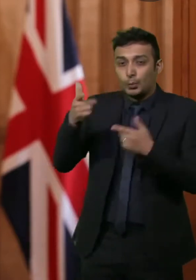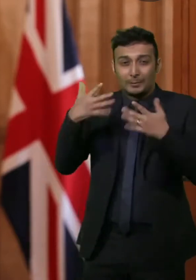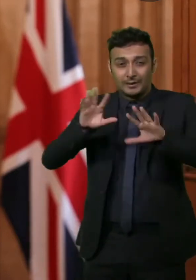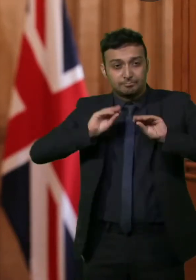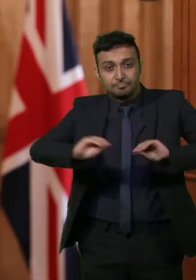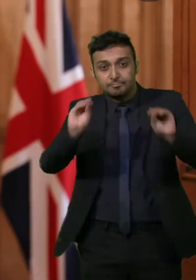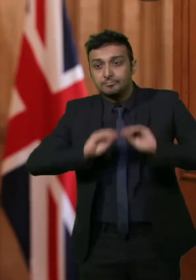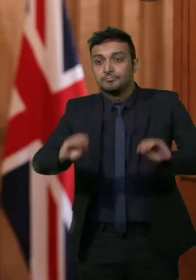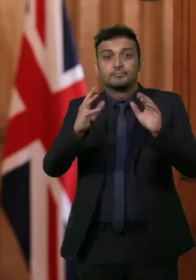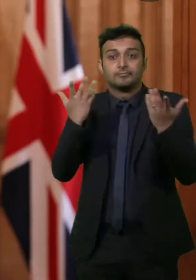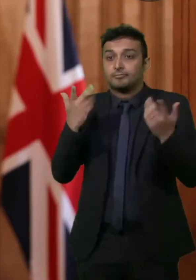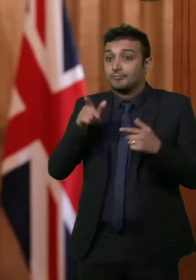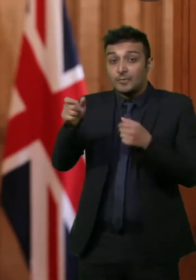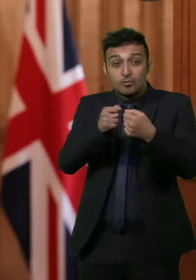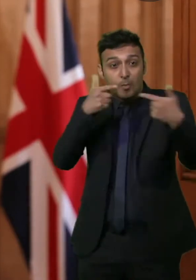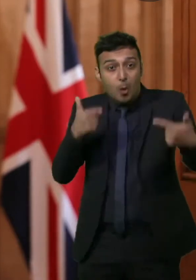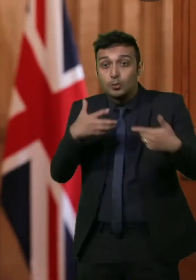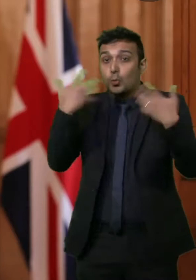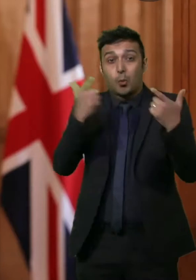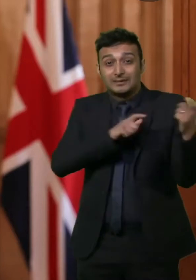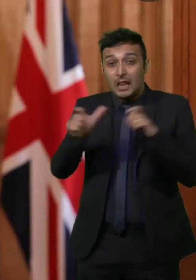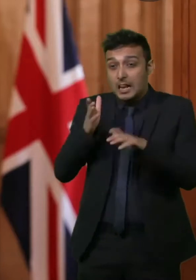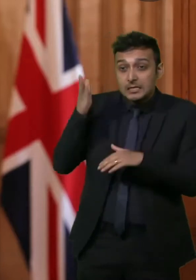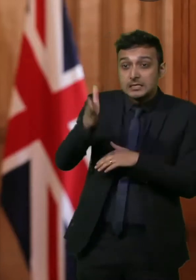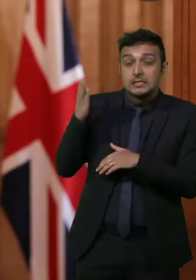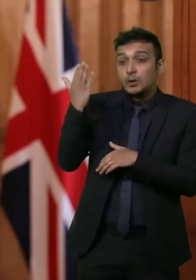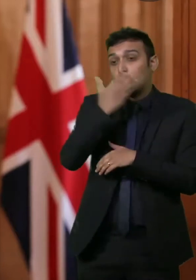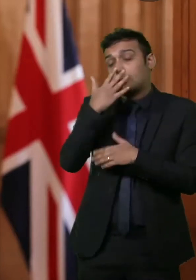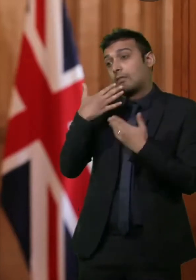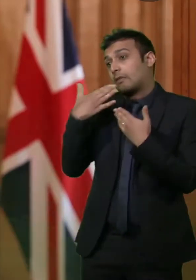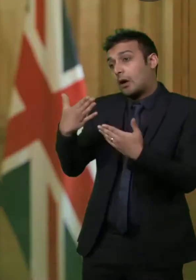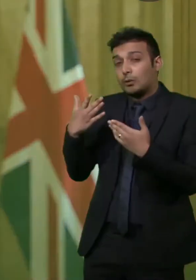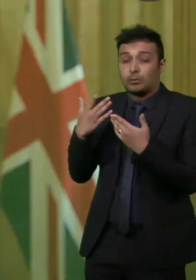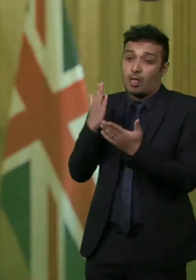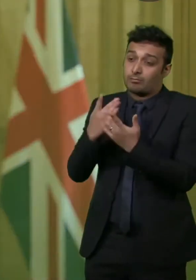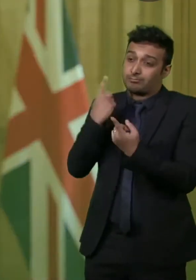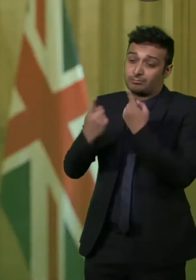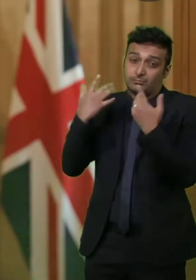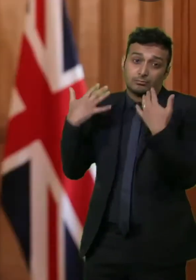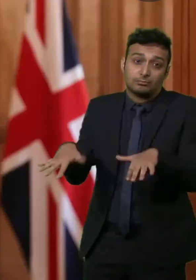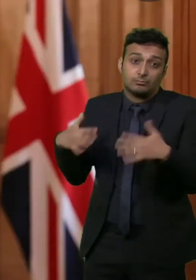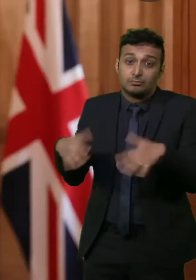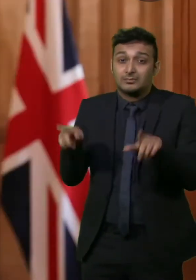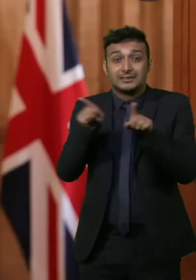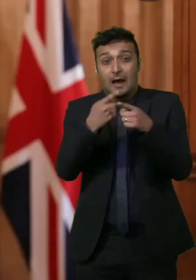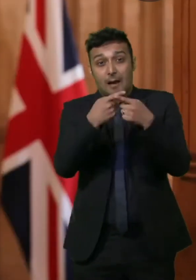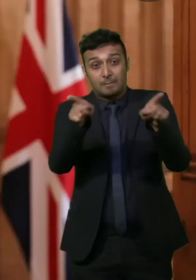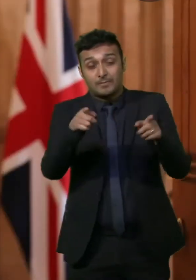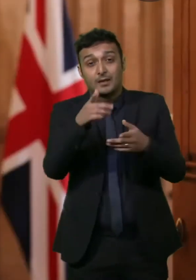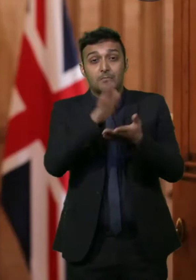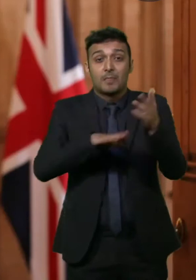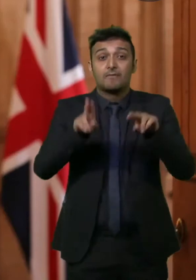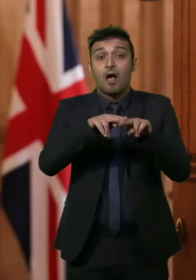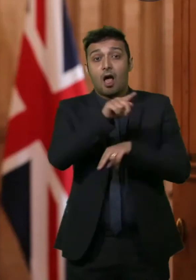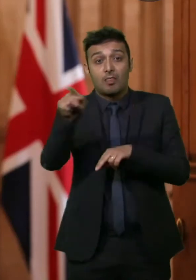been astonishing. And I want to thank the parents and all those who've been teaching at home, who've had to master Zoom, who've